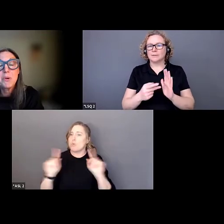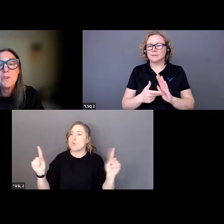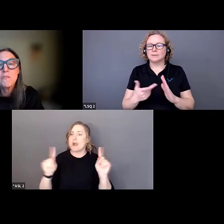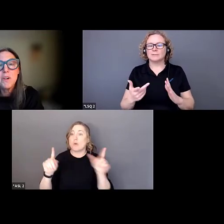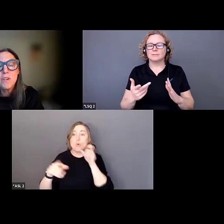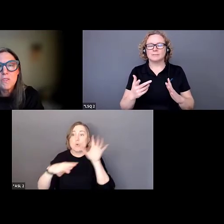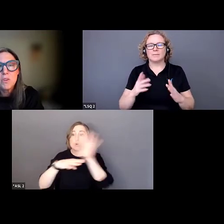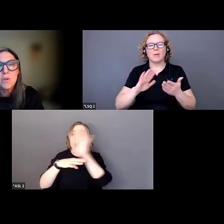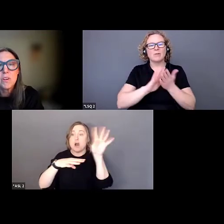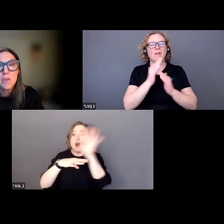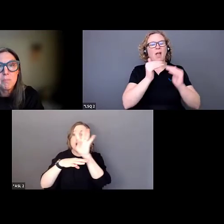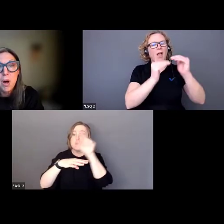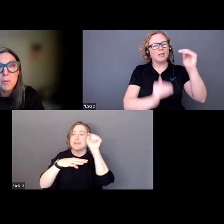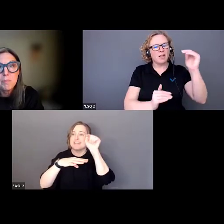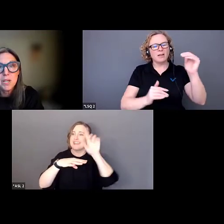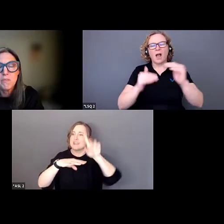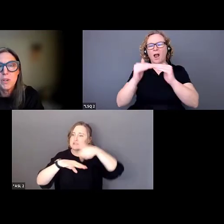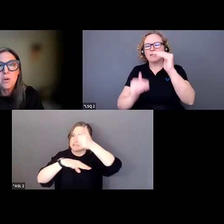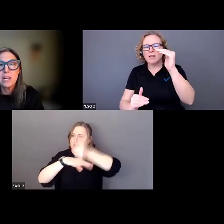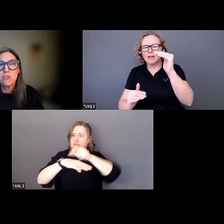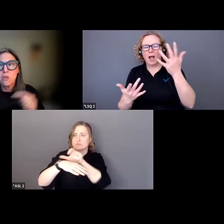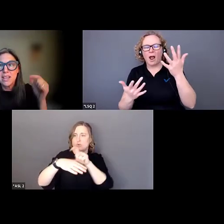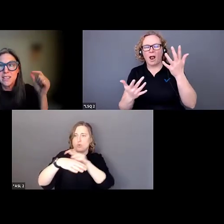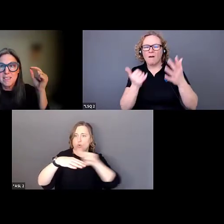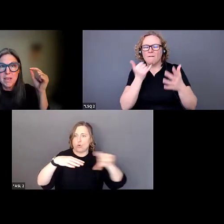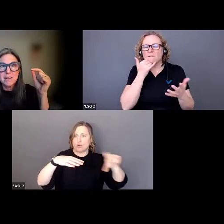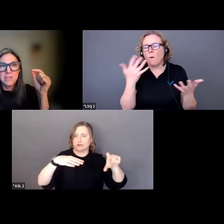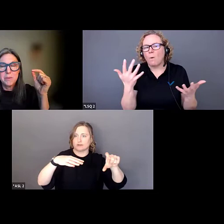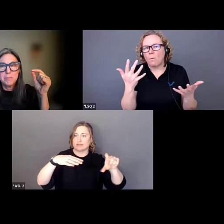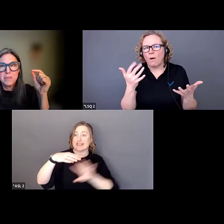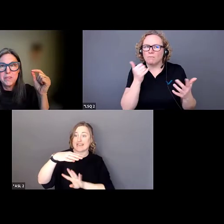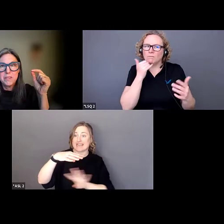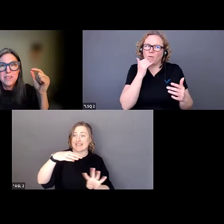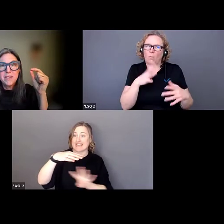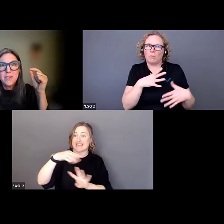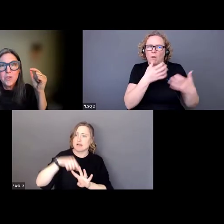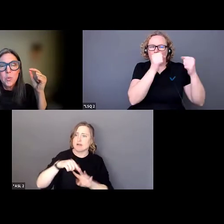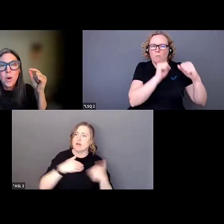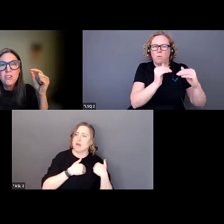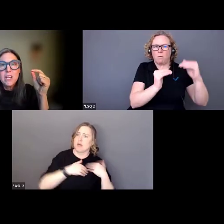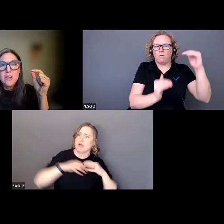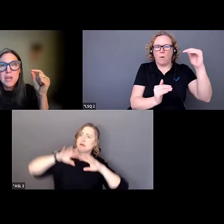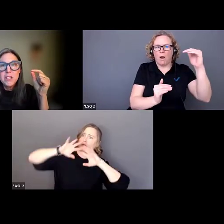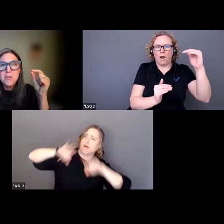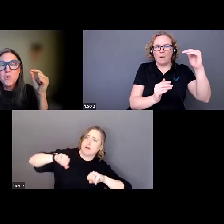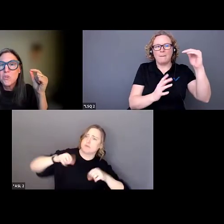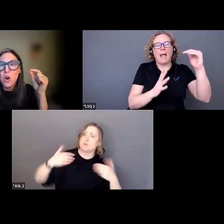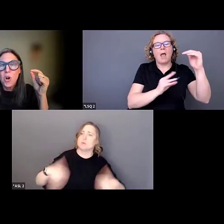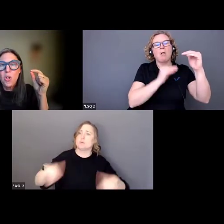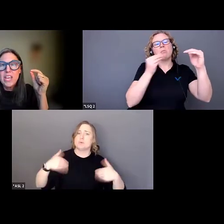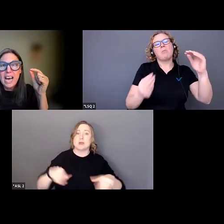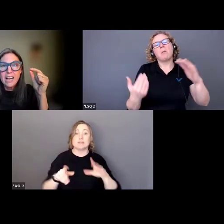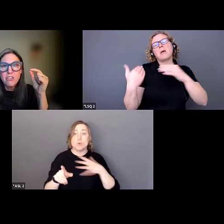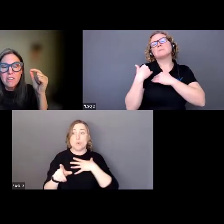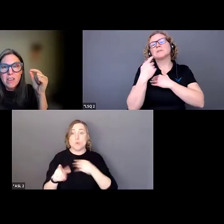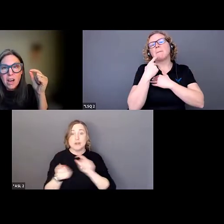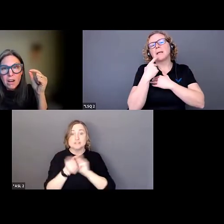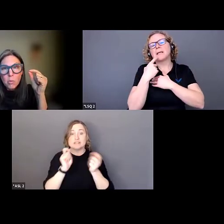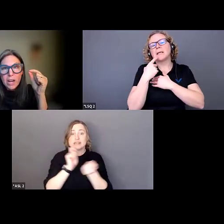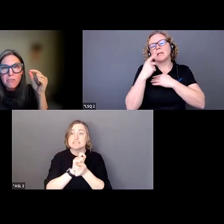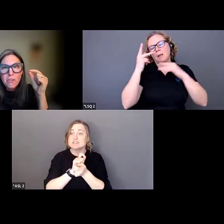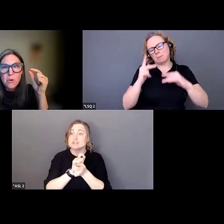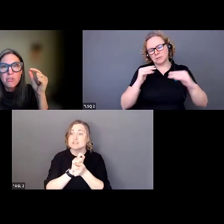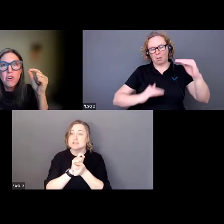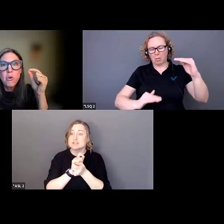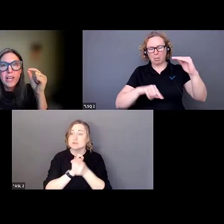And yet the burden falls to those on the bottom of the coin to try and dismantle them. So white change makers, those are all the actions